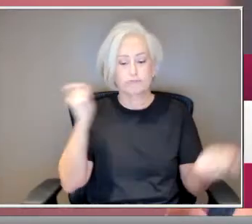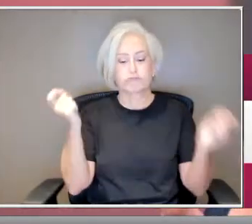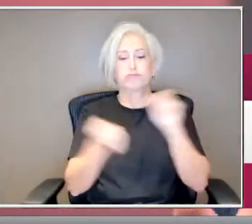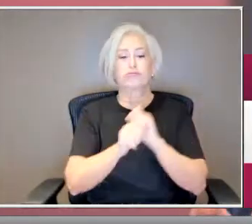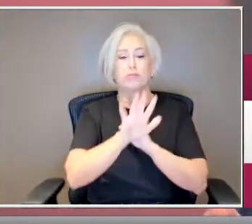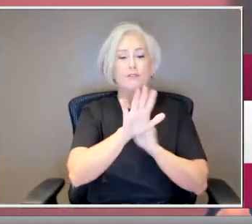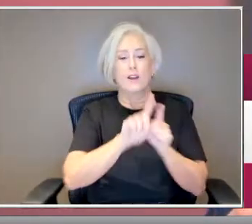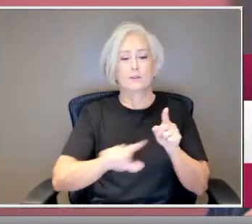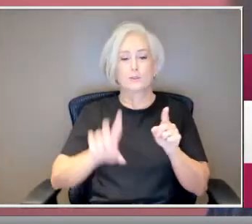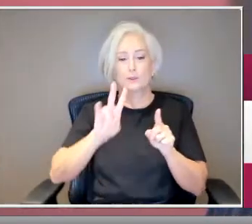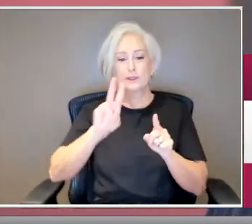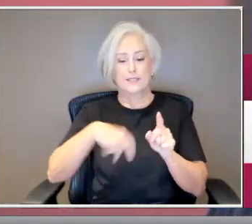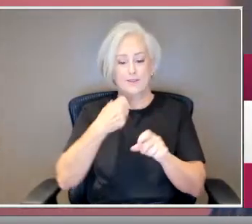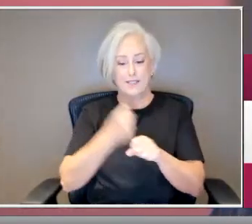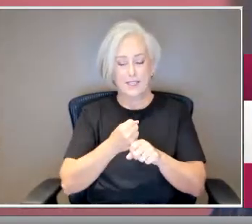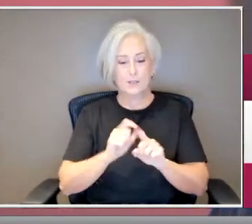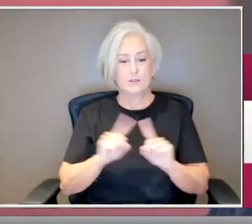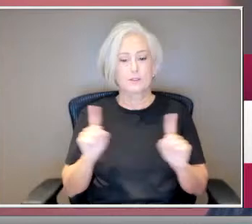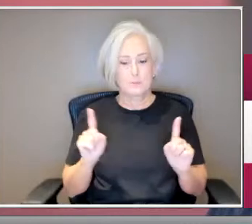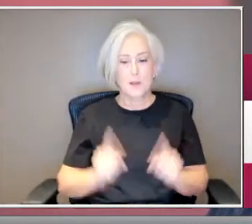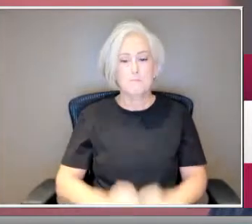But